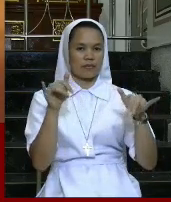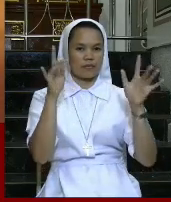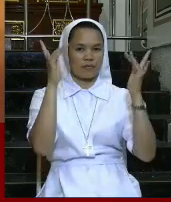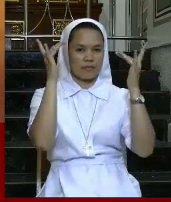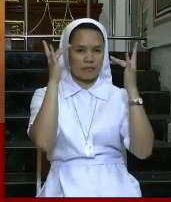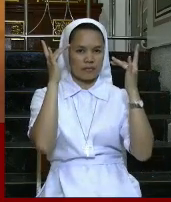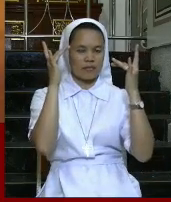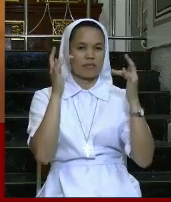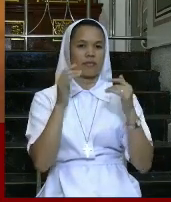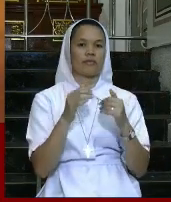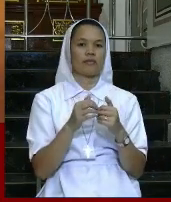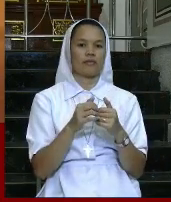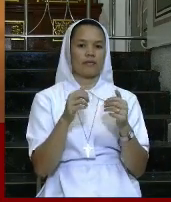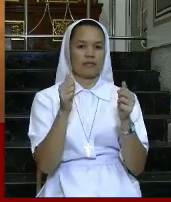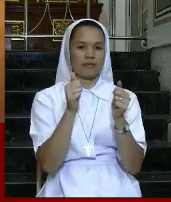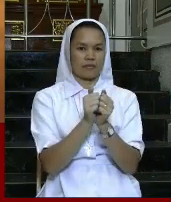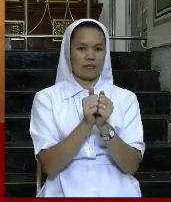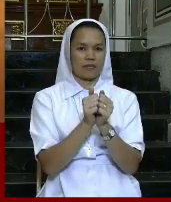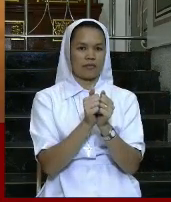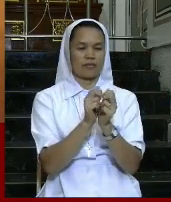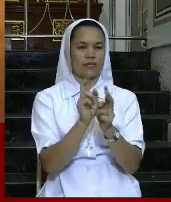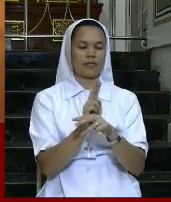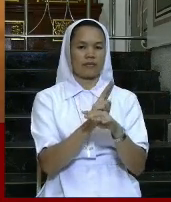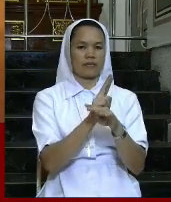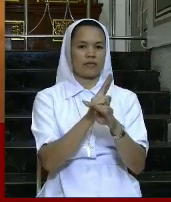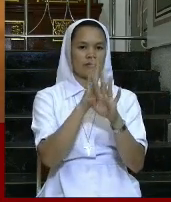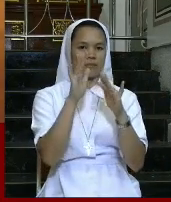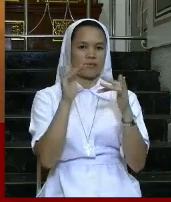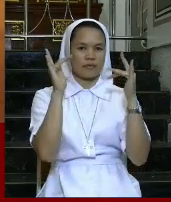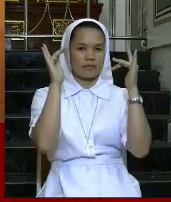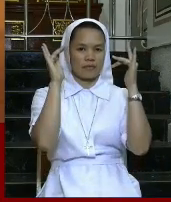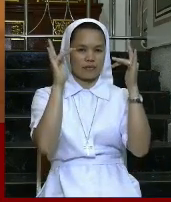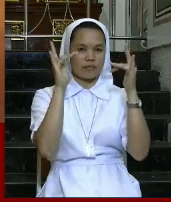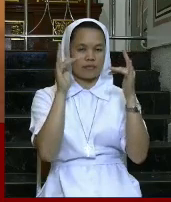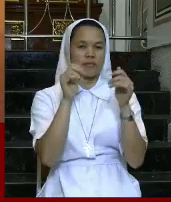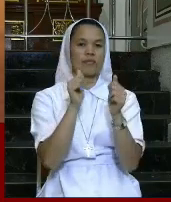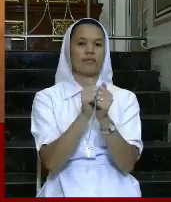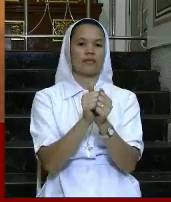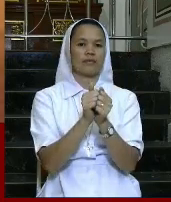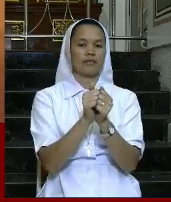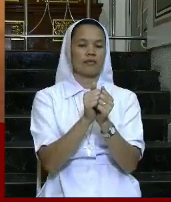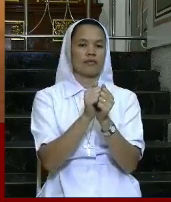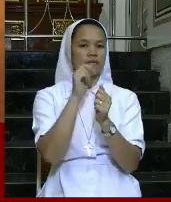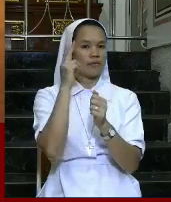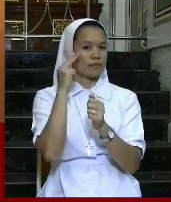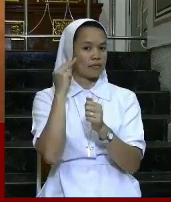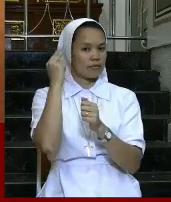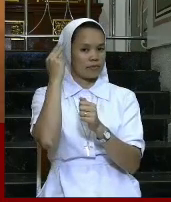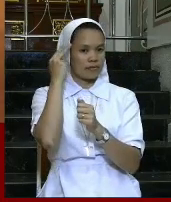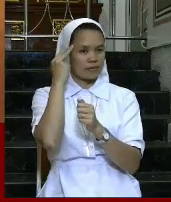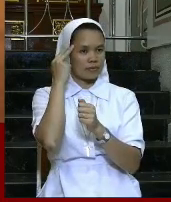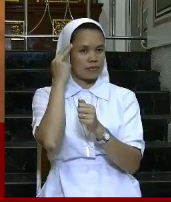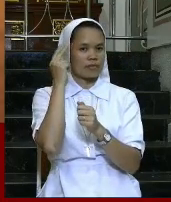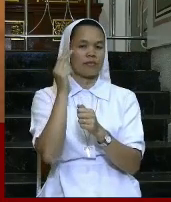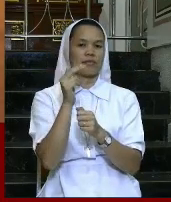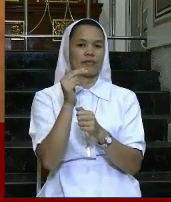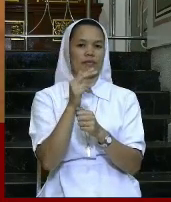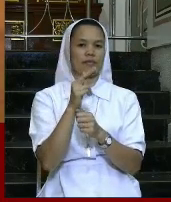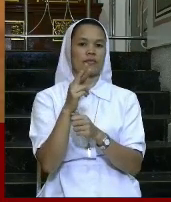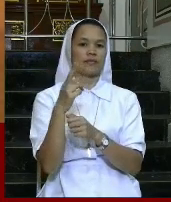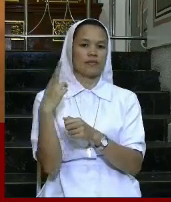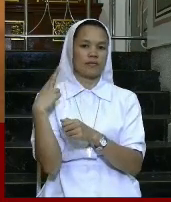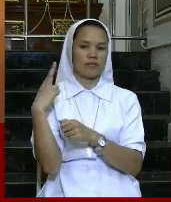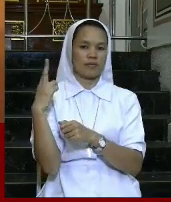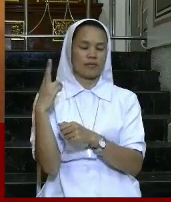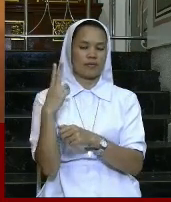him. Weaving a crown out of thorns, they placed it on his head and a reed on his right hand,